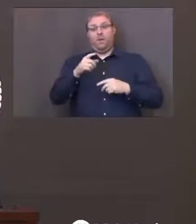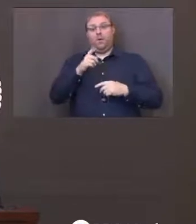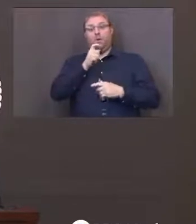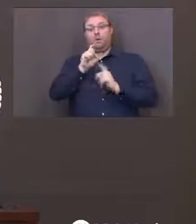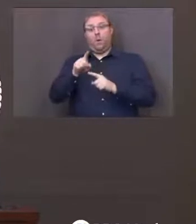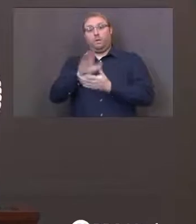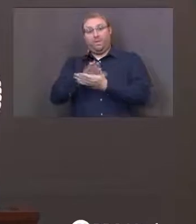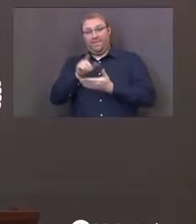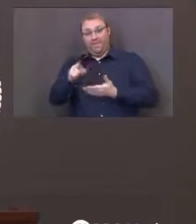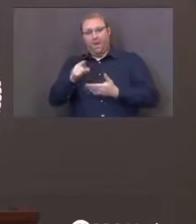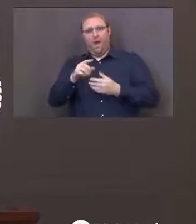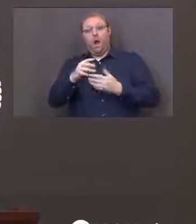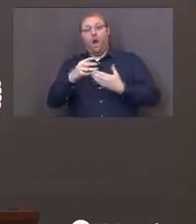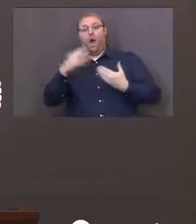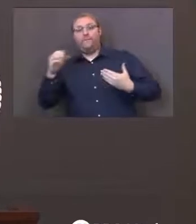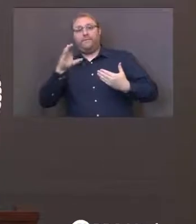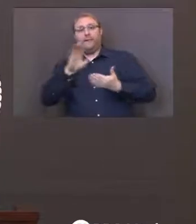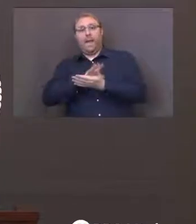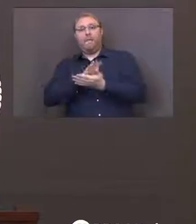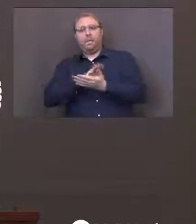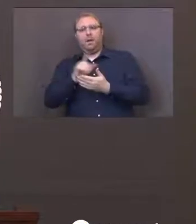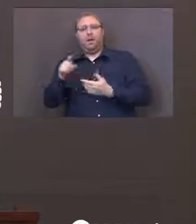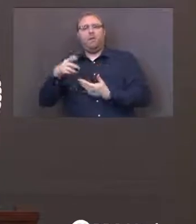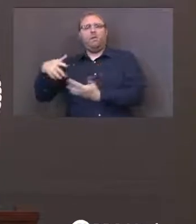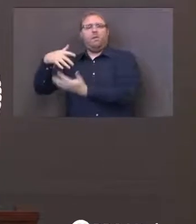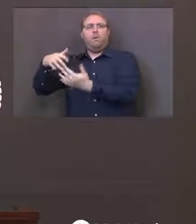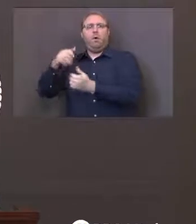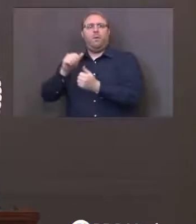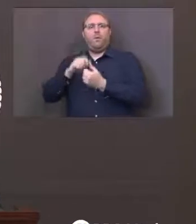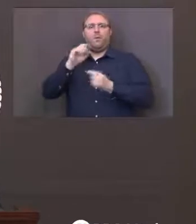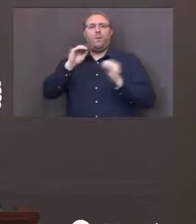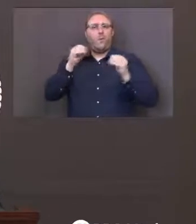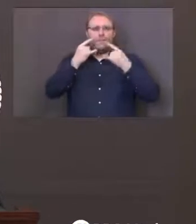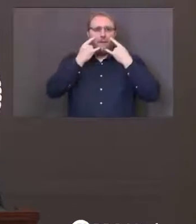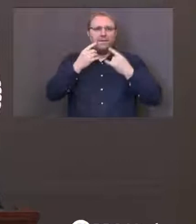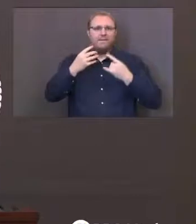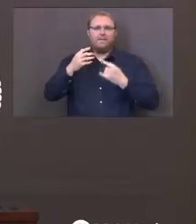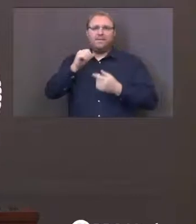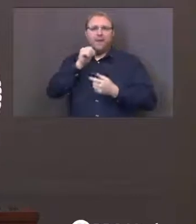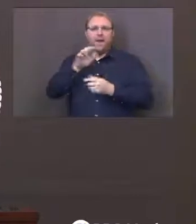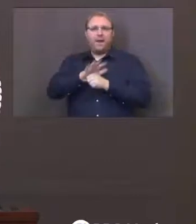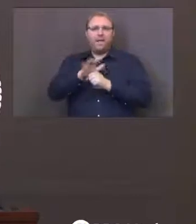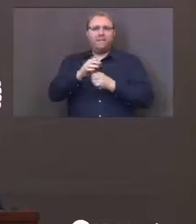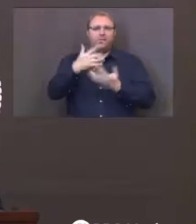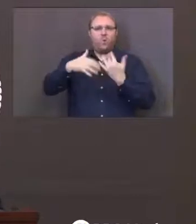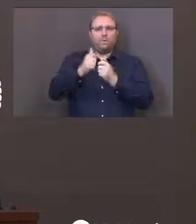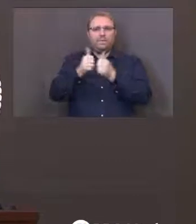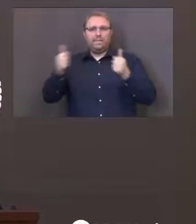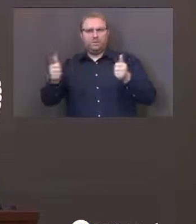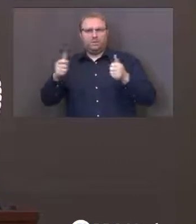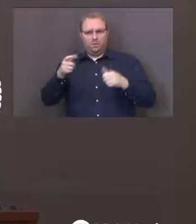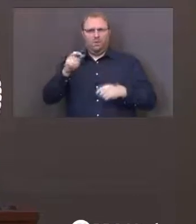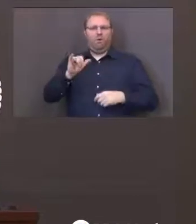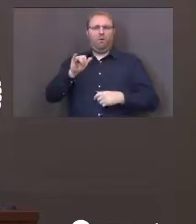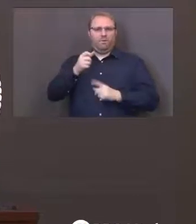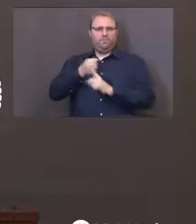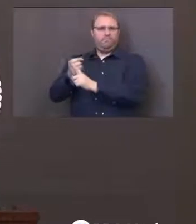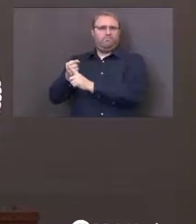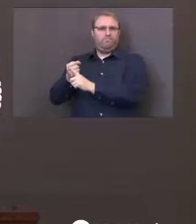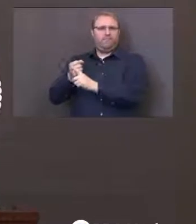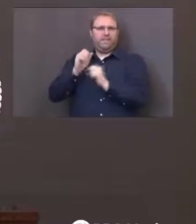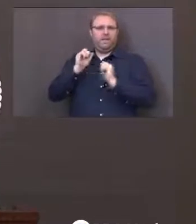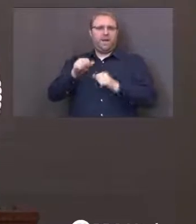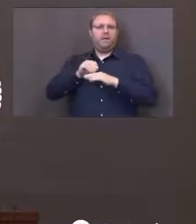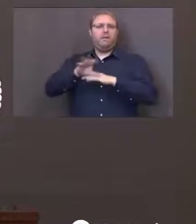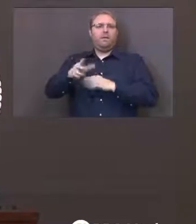in very close quarters with no mask and no social distancing. And that's really a situation that could, in fact,